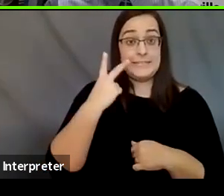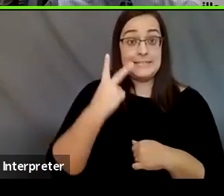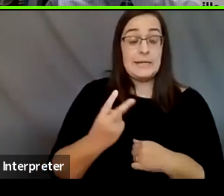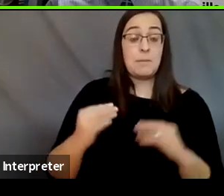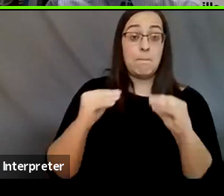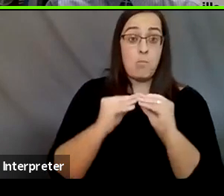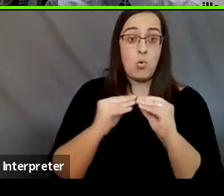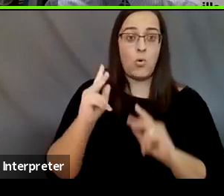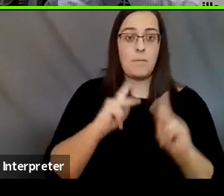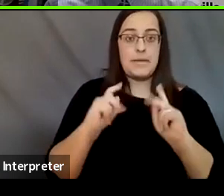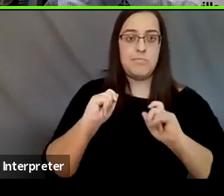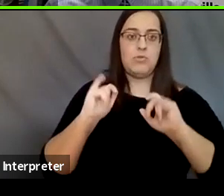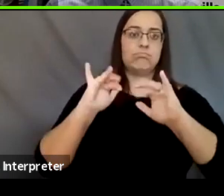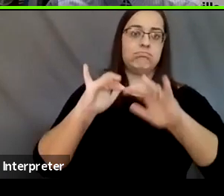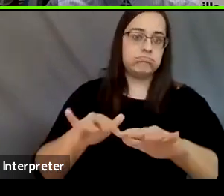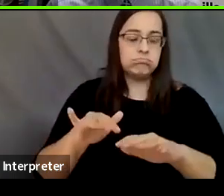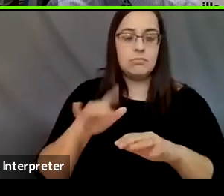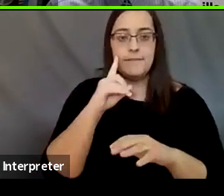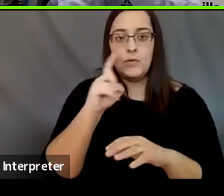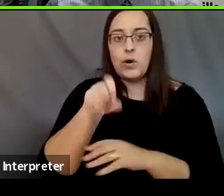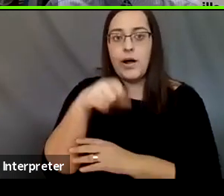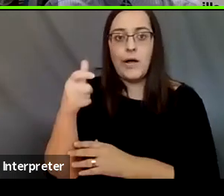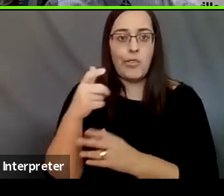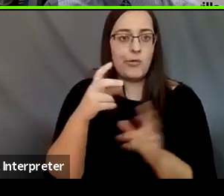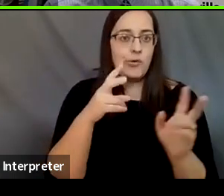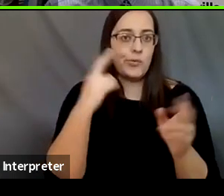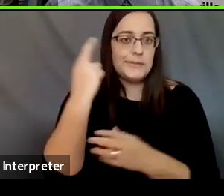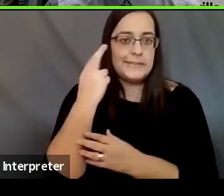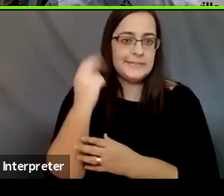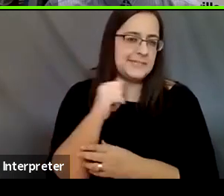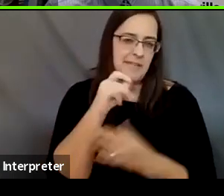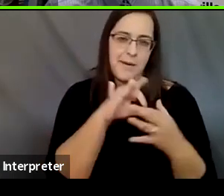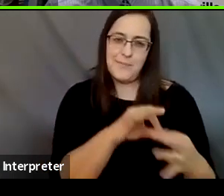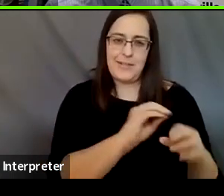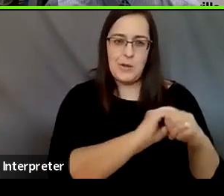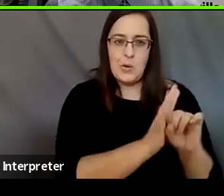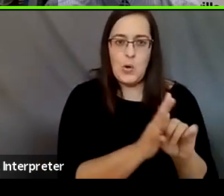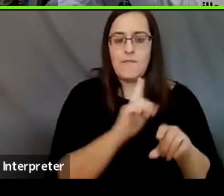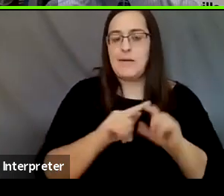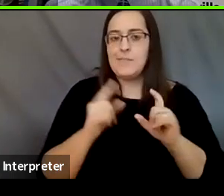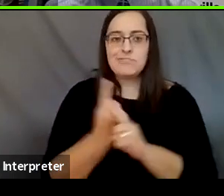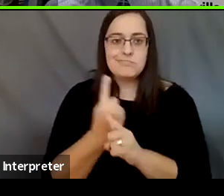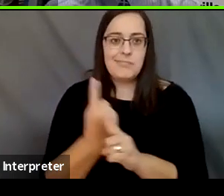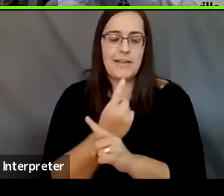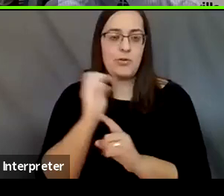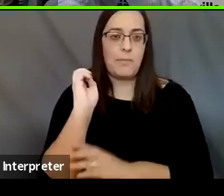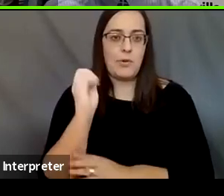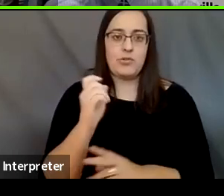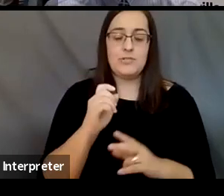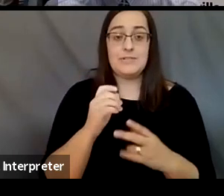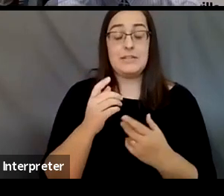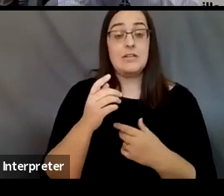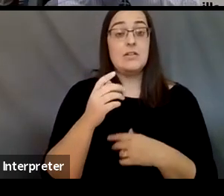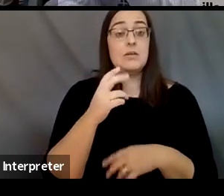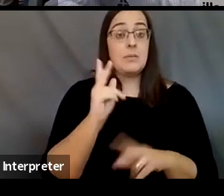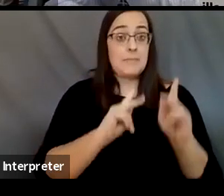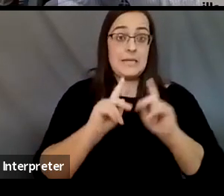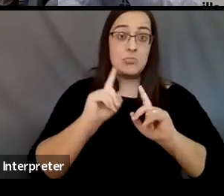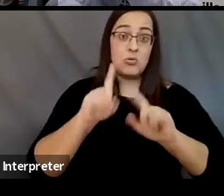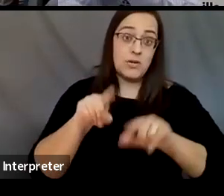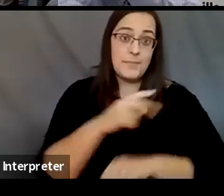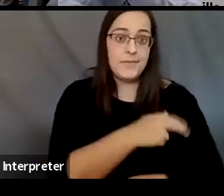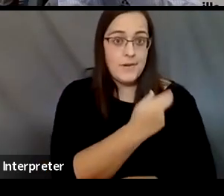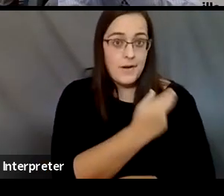more patients coming in for non-COVID related issues, and volumes have gone really back up in terms of our hospitalization,